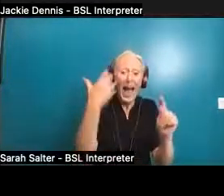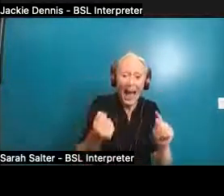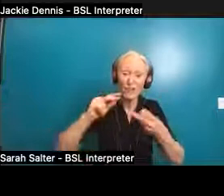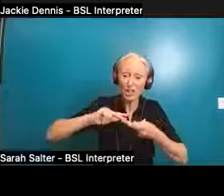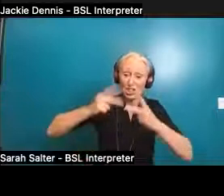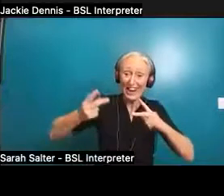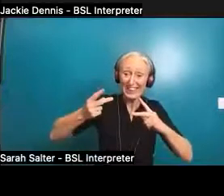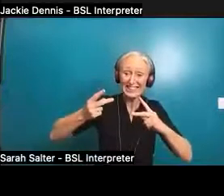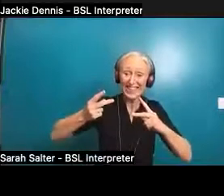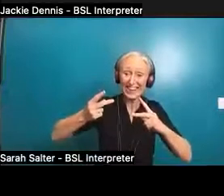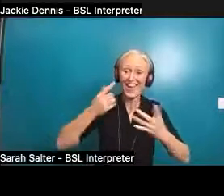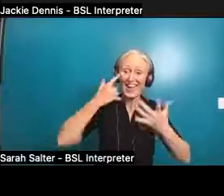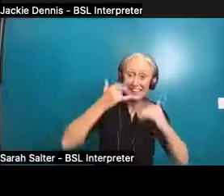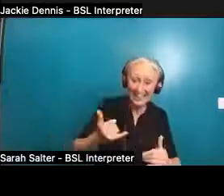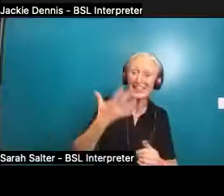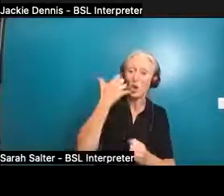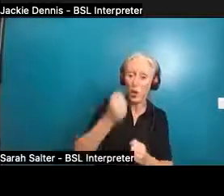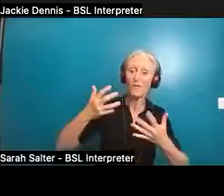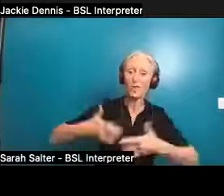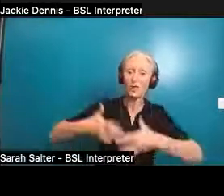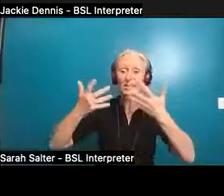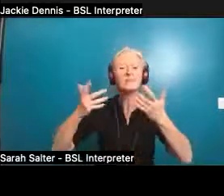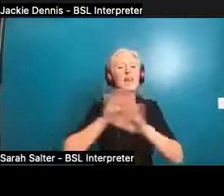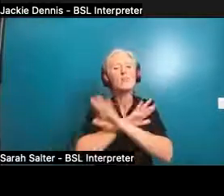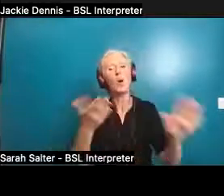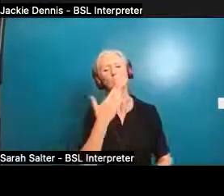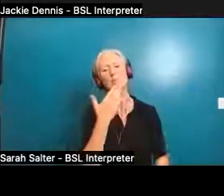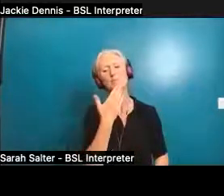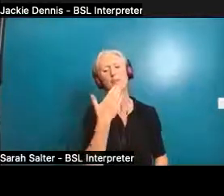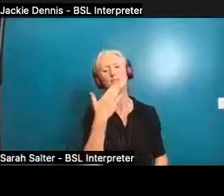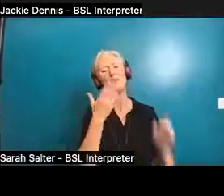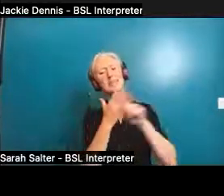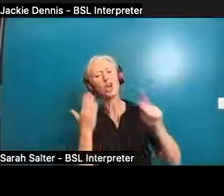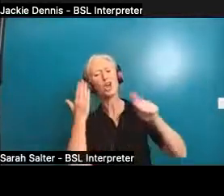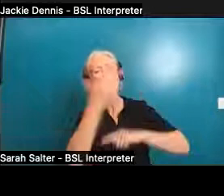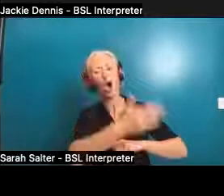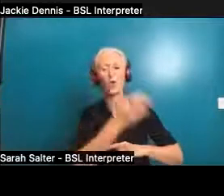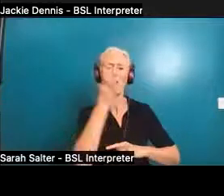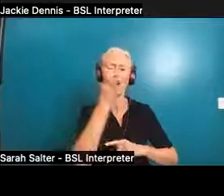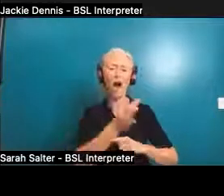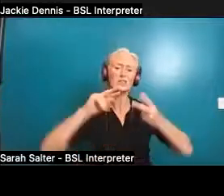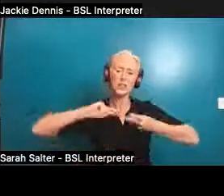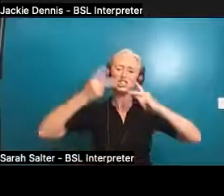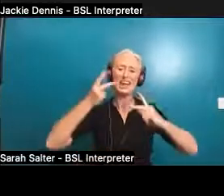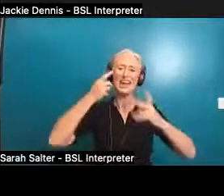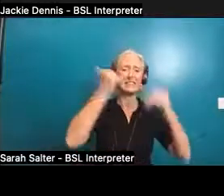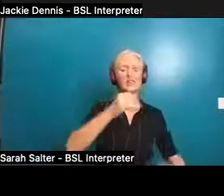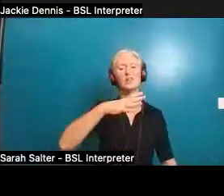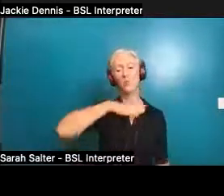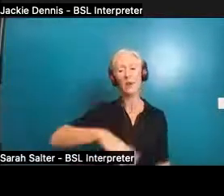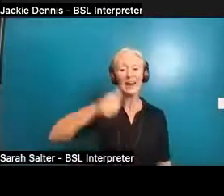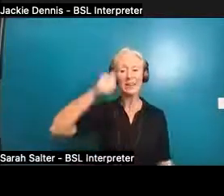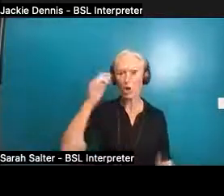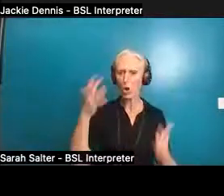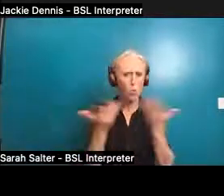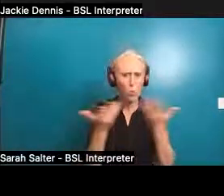please go and get genetic testing, because it's vital, because of all the trials that I've been mentioning, that we know what your mutations are, so